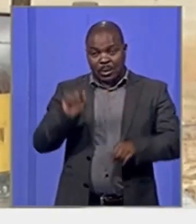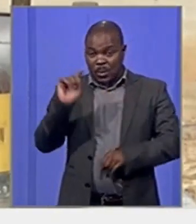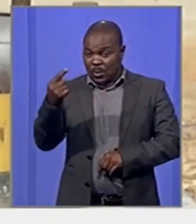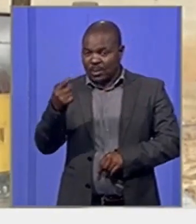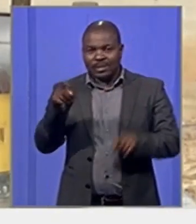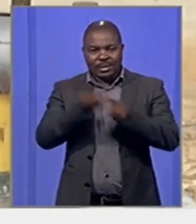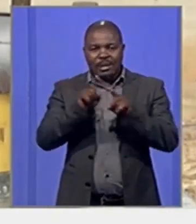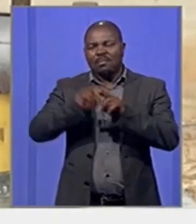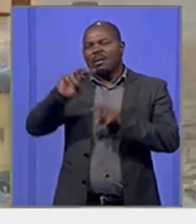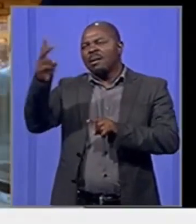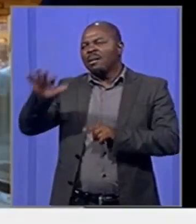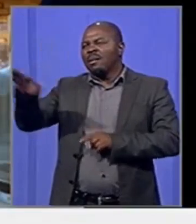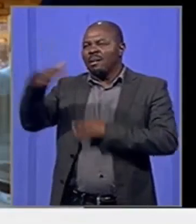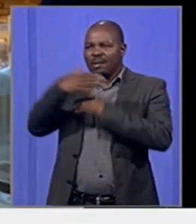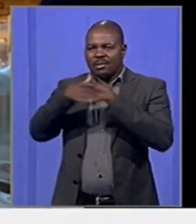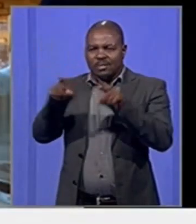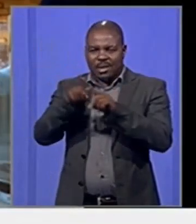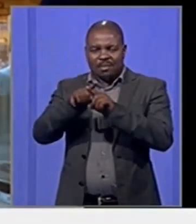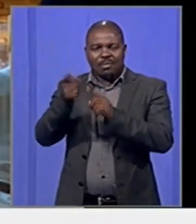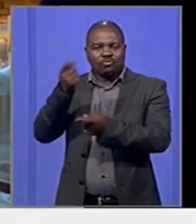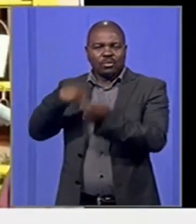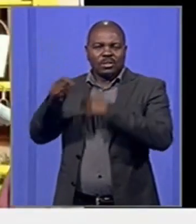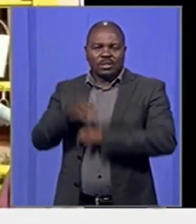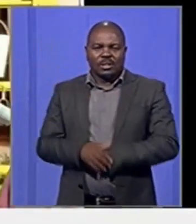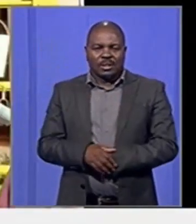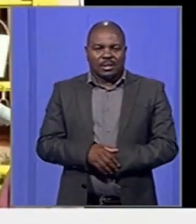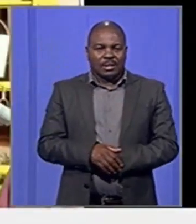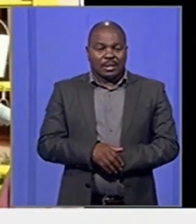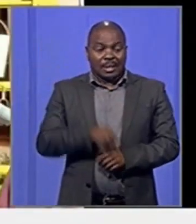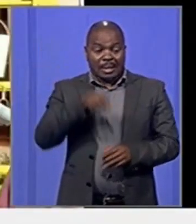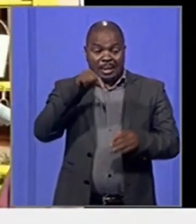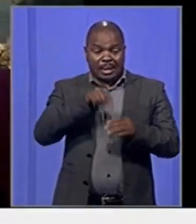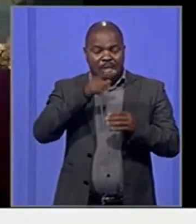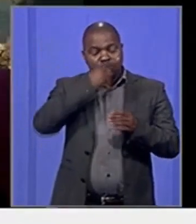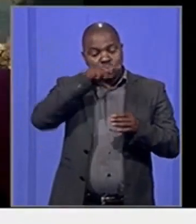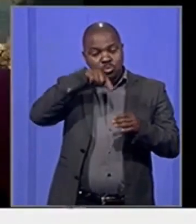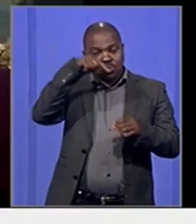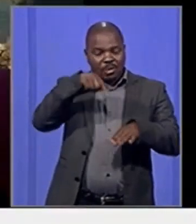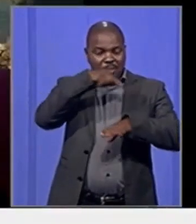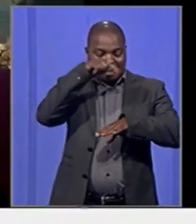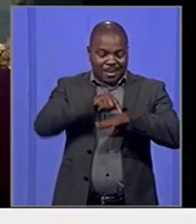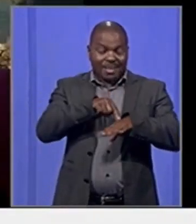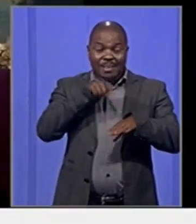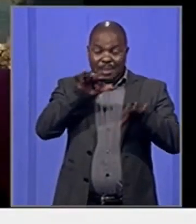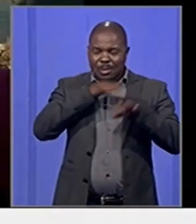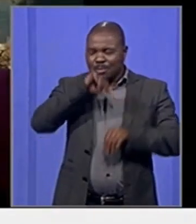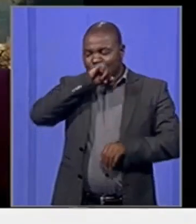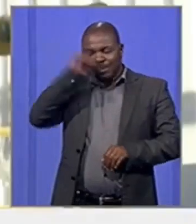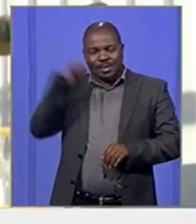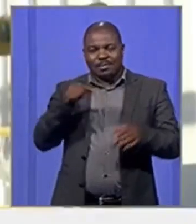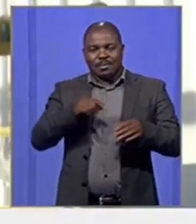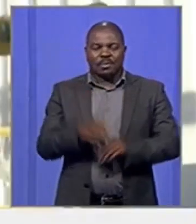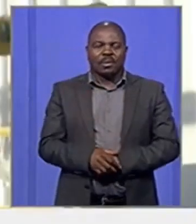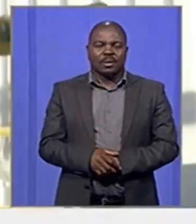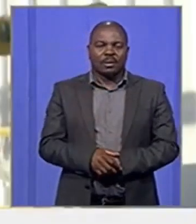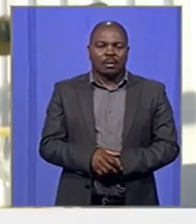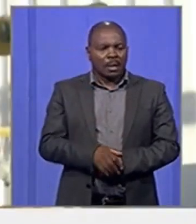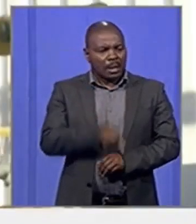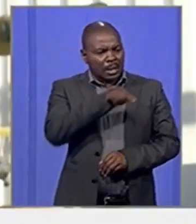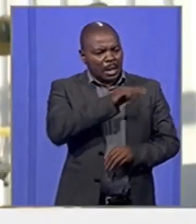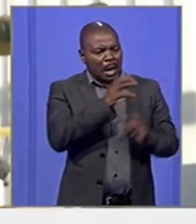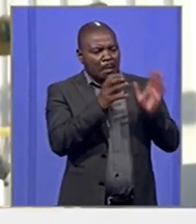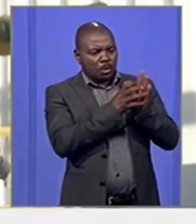le ko mahatsheng a sele. Khadi eno ya mamepe e ratwa thata ke baagi. We need to see such brands actually